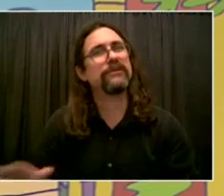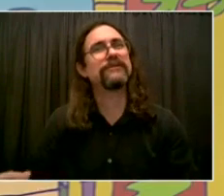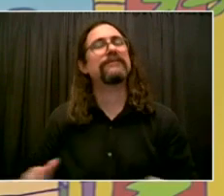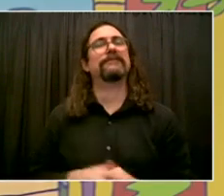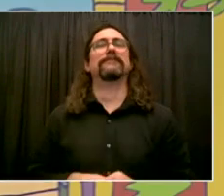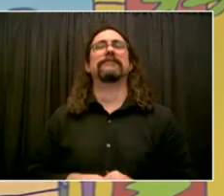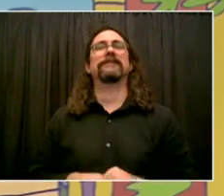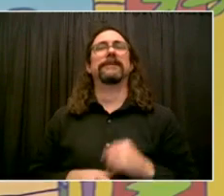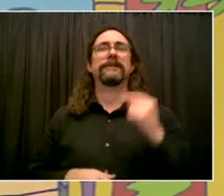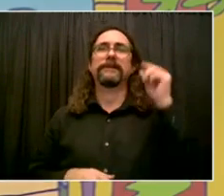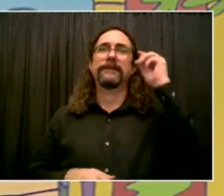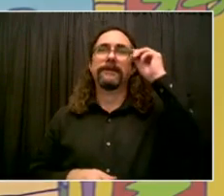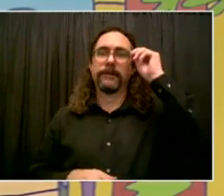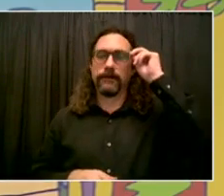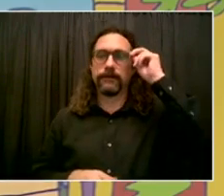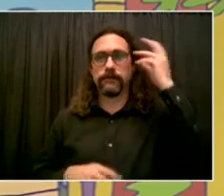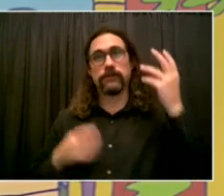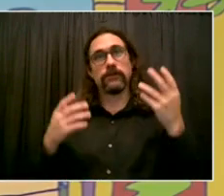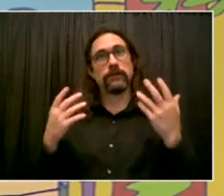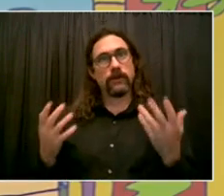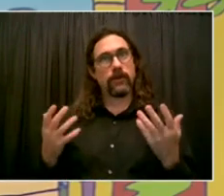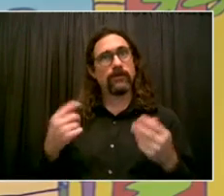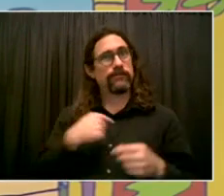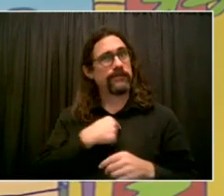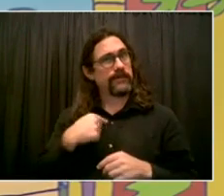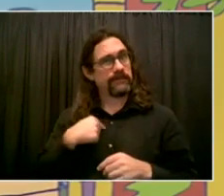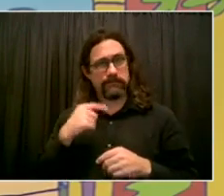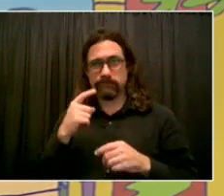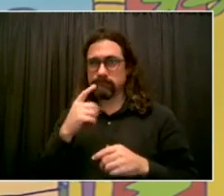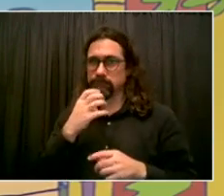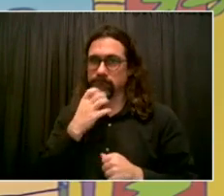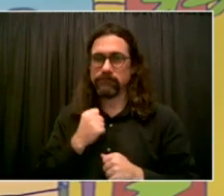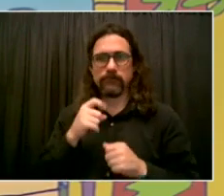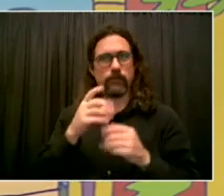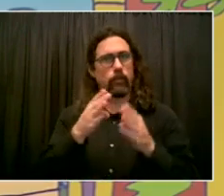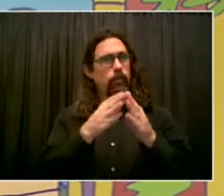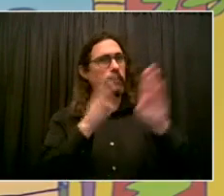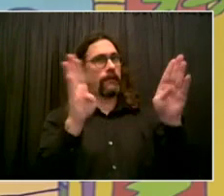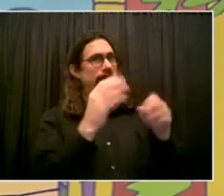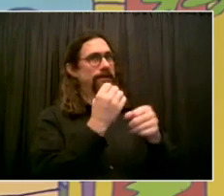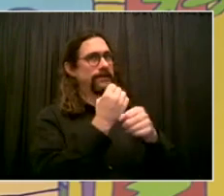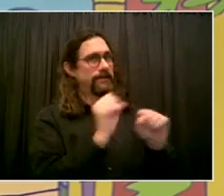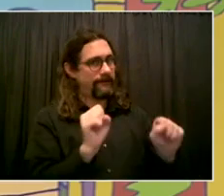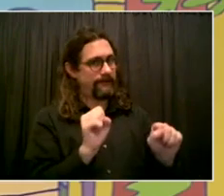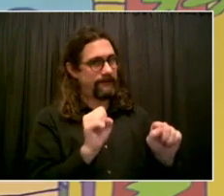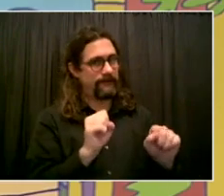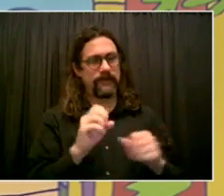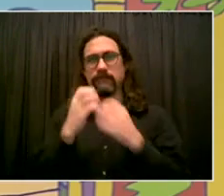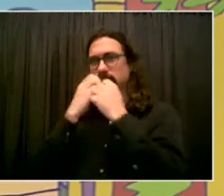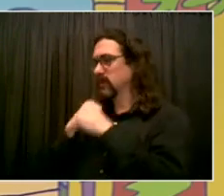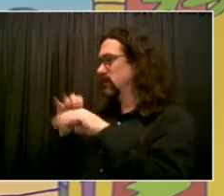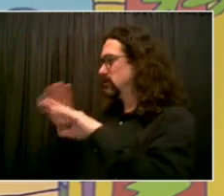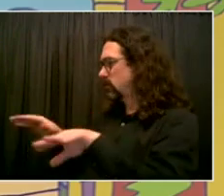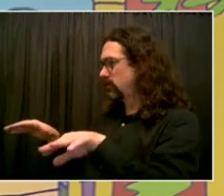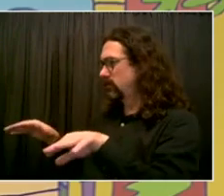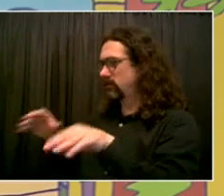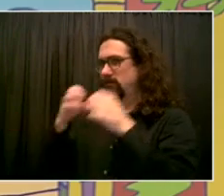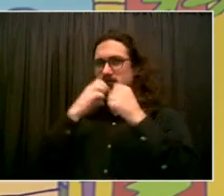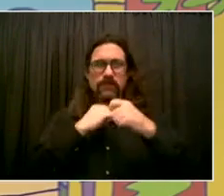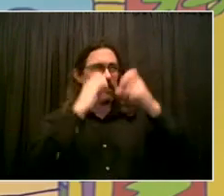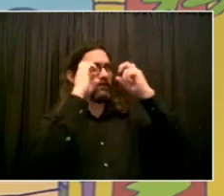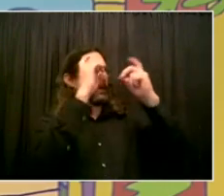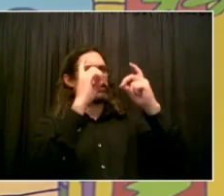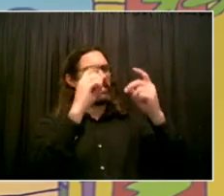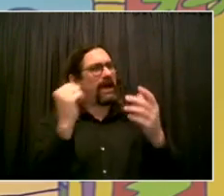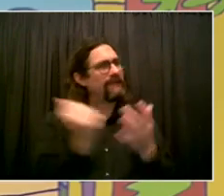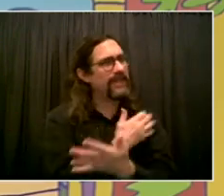care about public safety, we need our recovery to keep moving forward. Our recovery equals safety, safety equals recovery. So